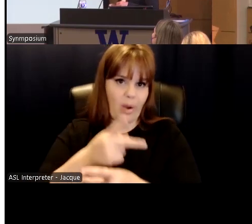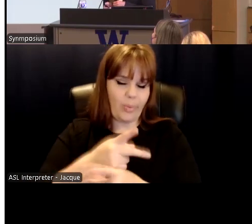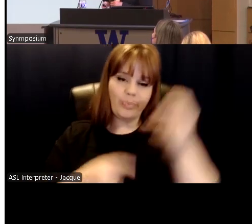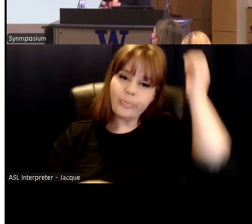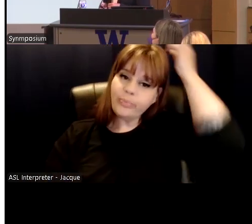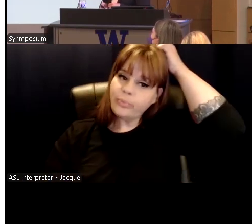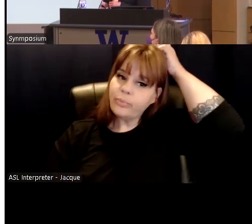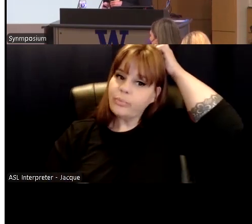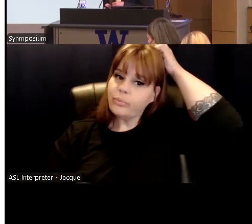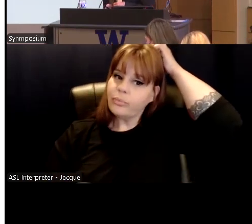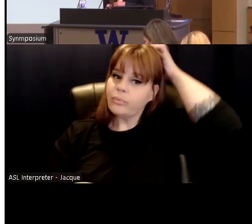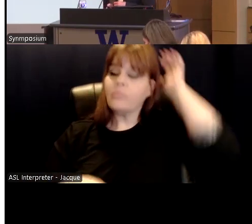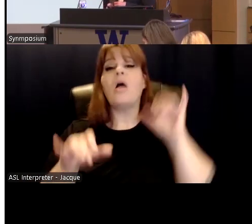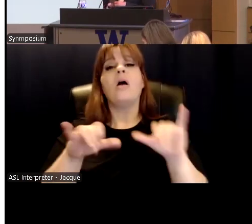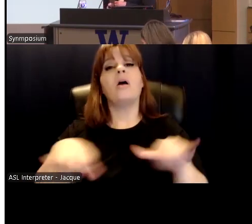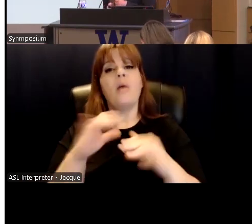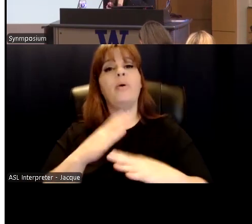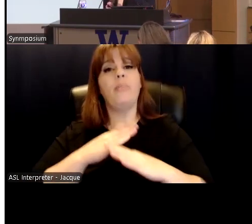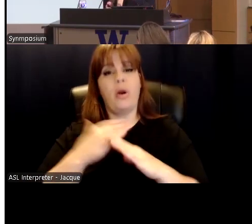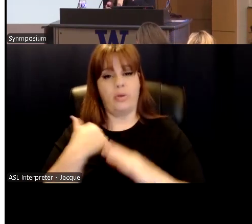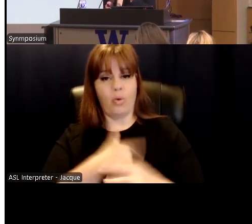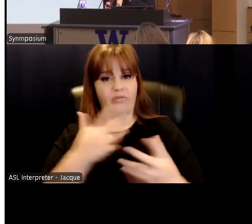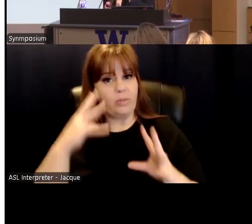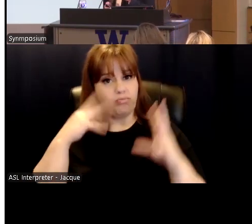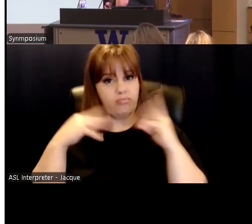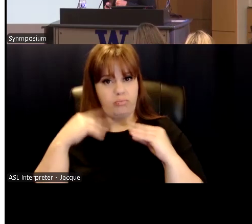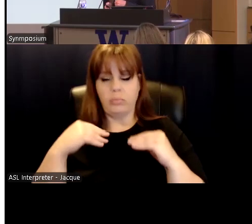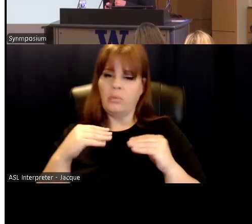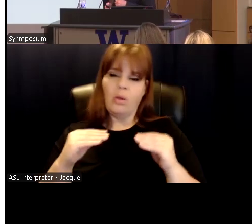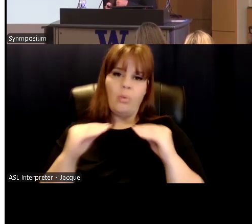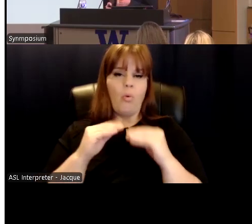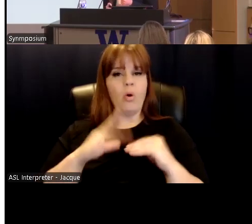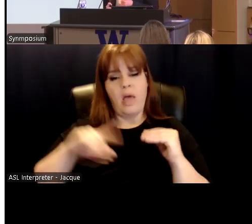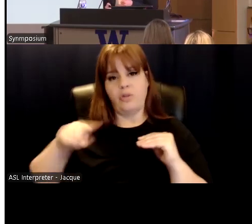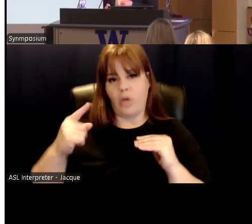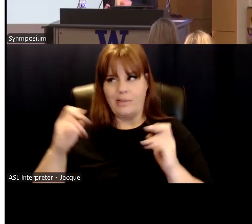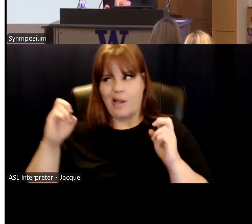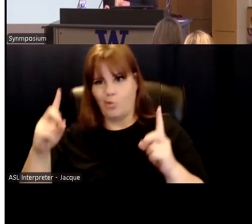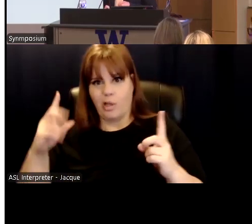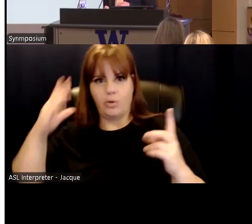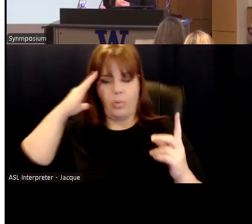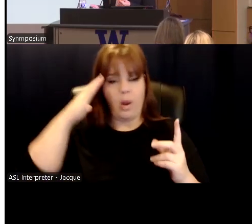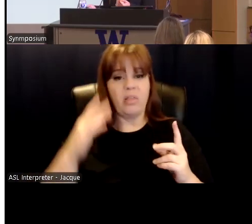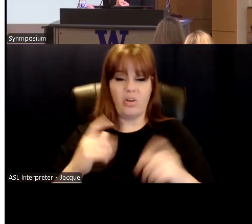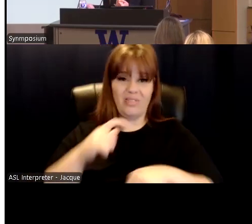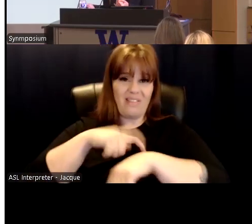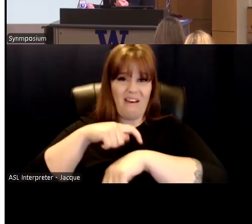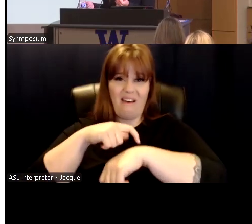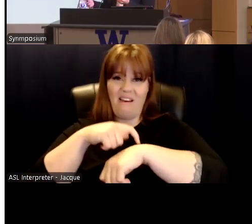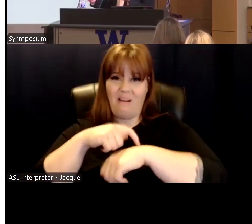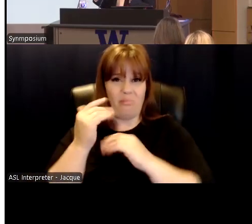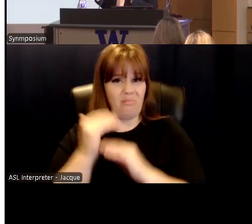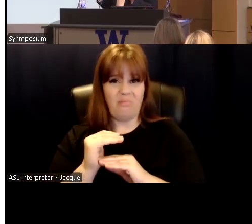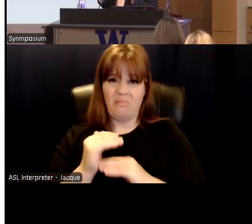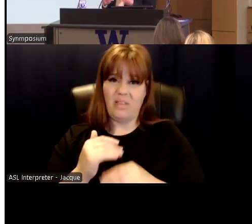Common barriers that we have encountered beyond awareness and education, there are a lot of time constraints. There are constraints